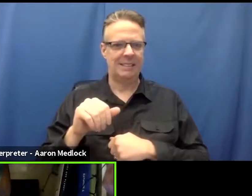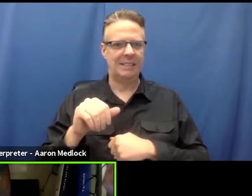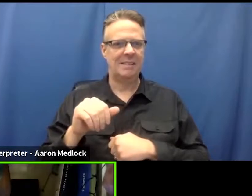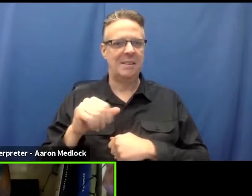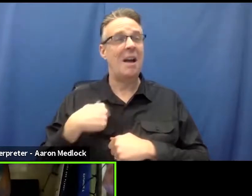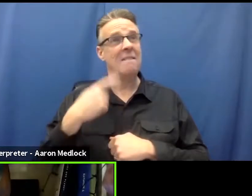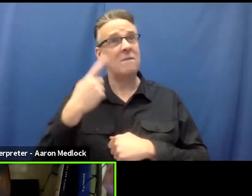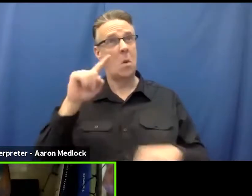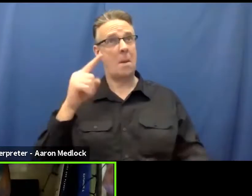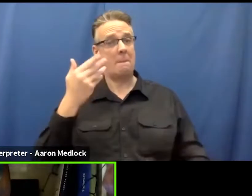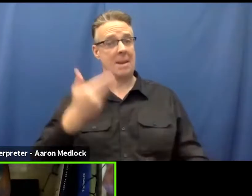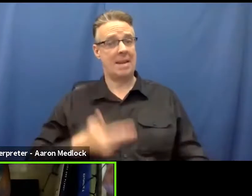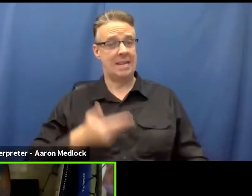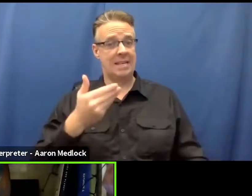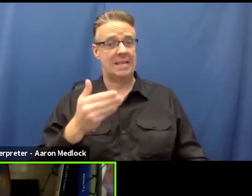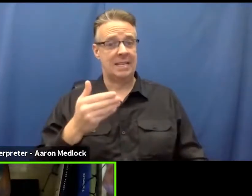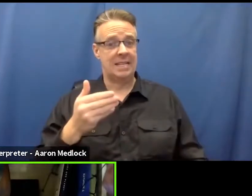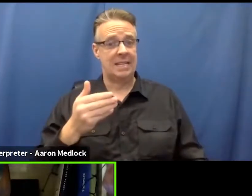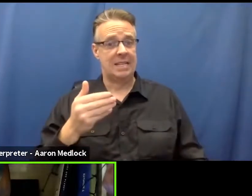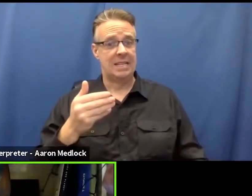for me, there are